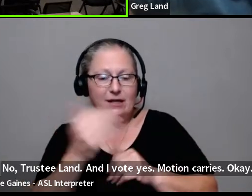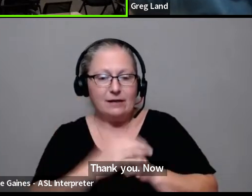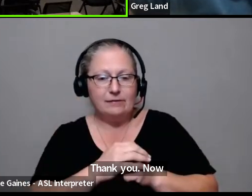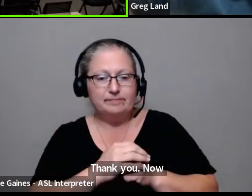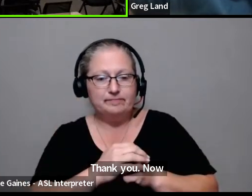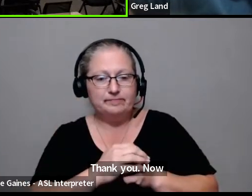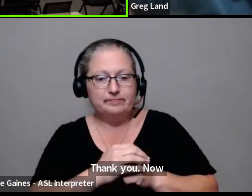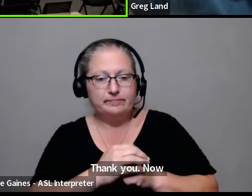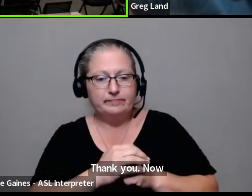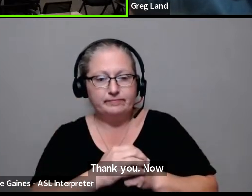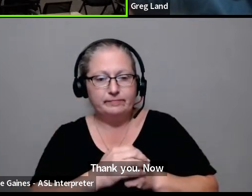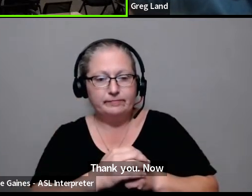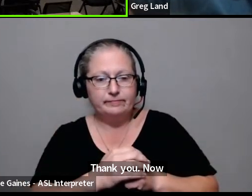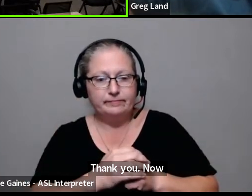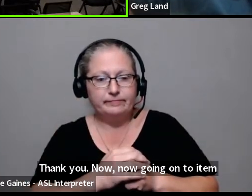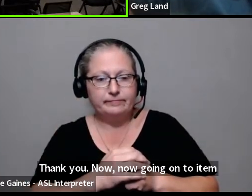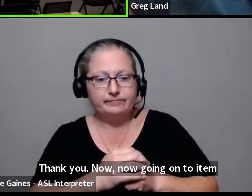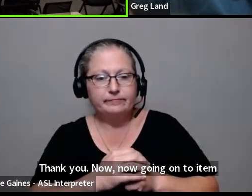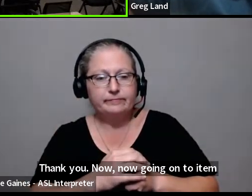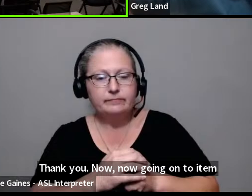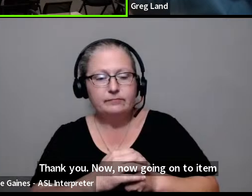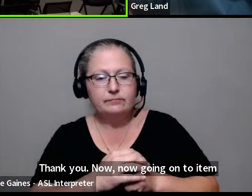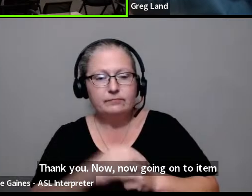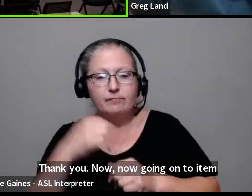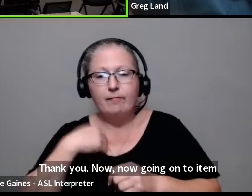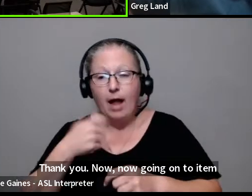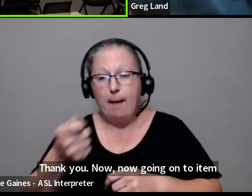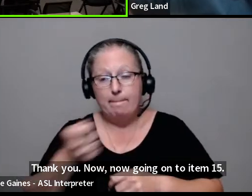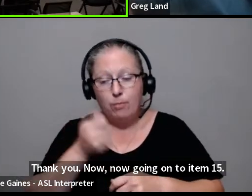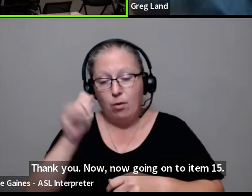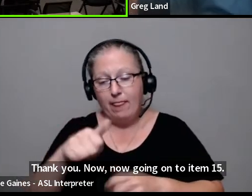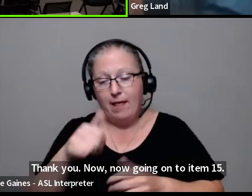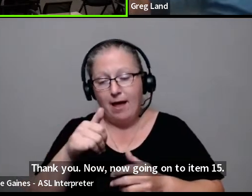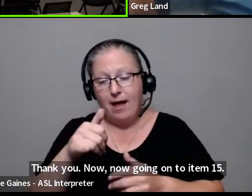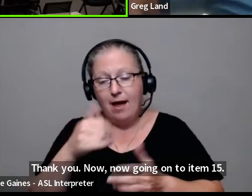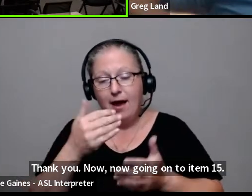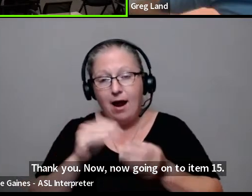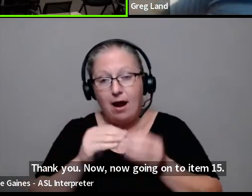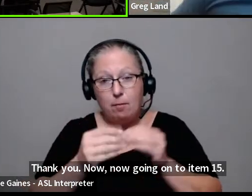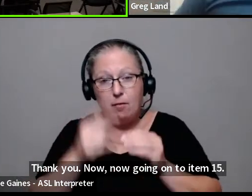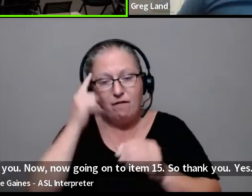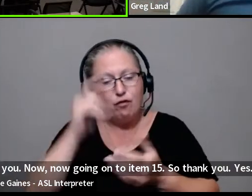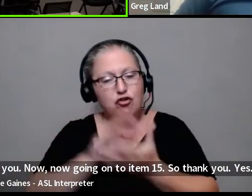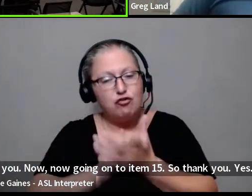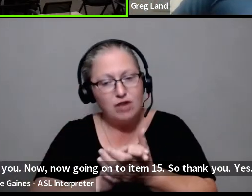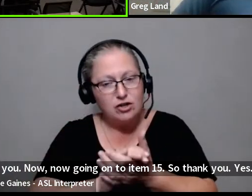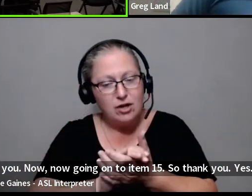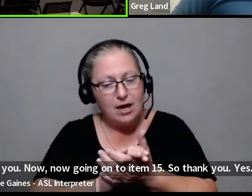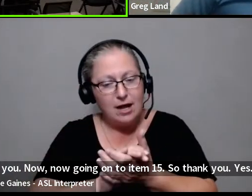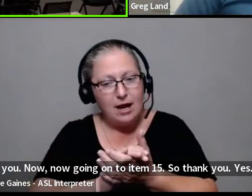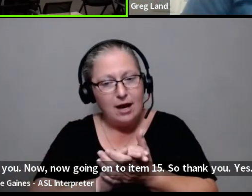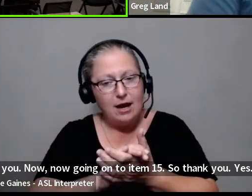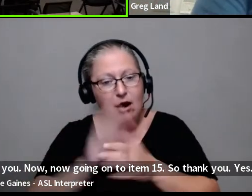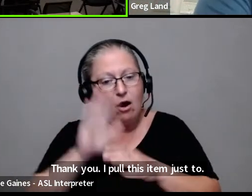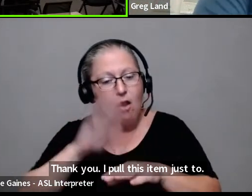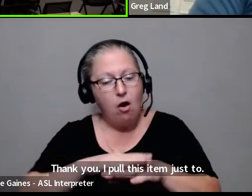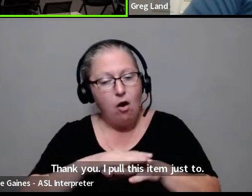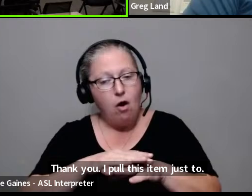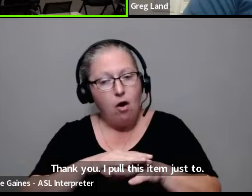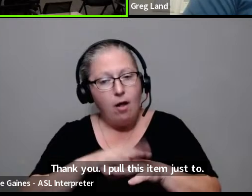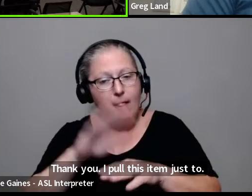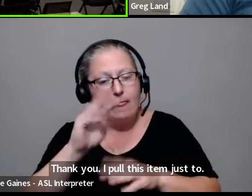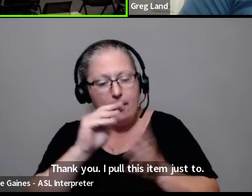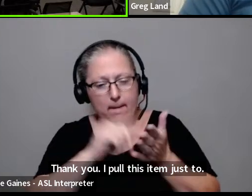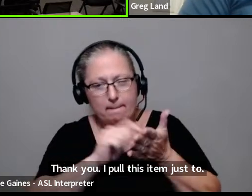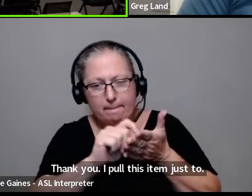you. Yes. Thank Oh, you. sorry. I pulled this item just to congratulate on the list on the memo here